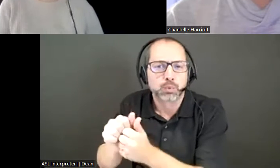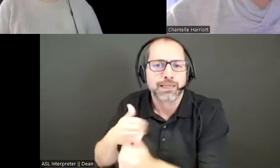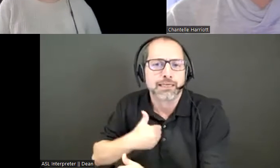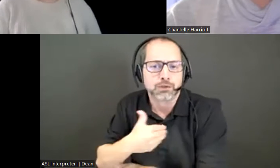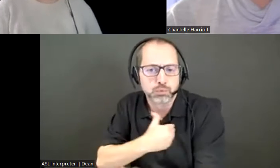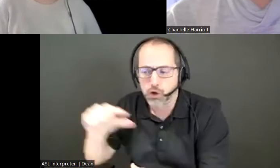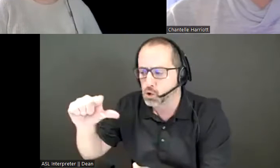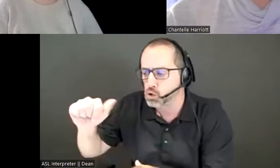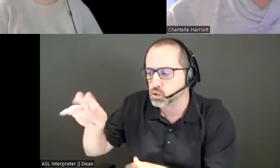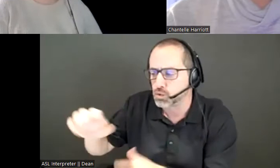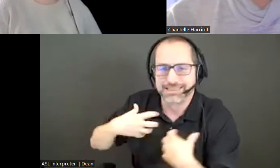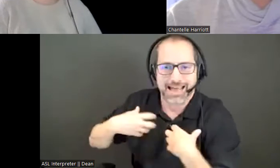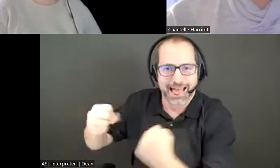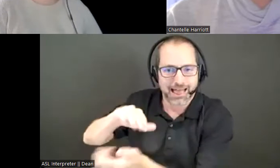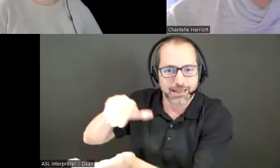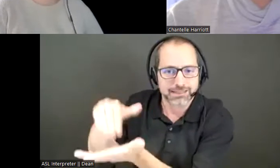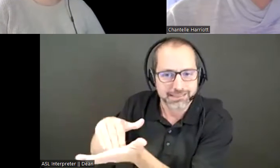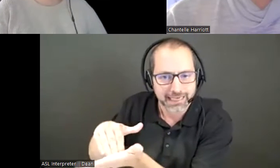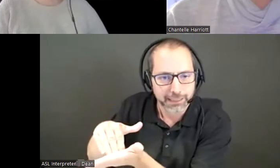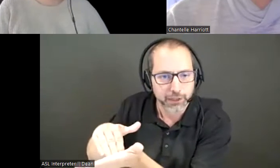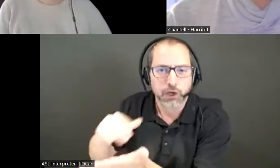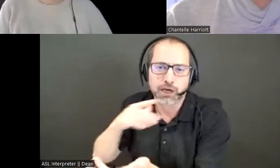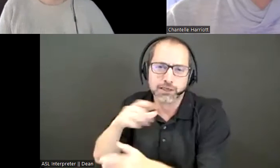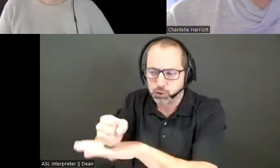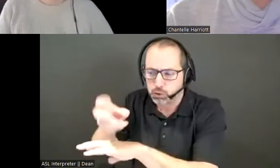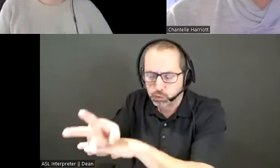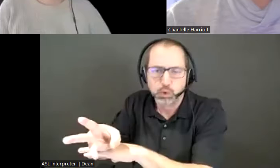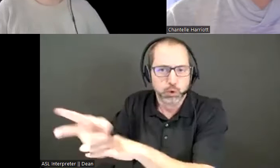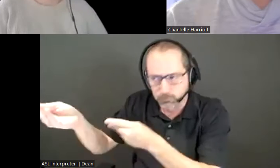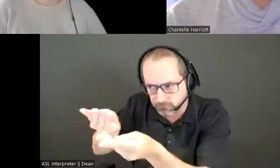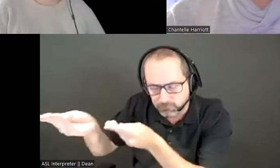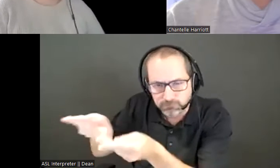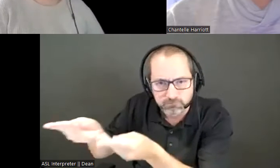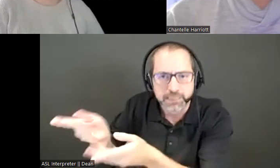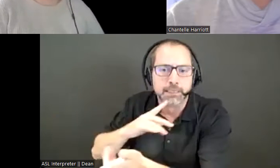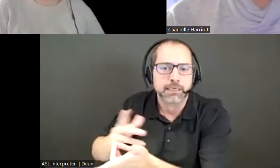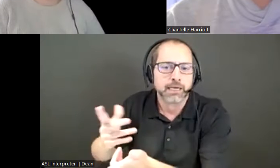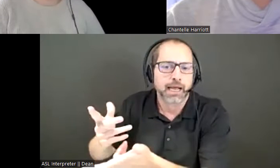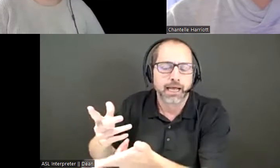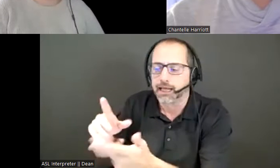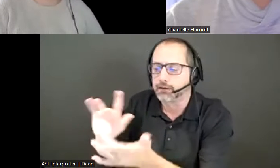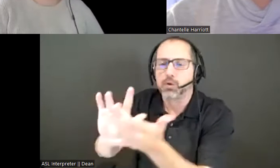Health Centre as an assess and restore social worker, and also in the remote care monitoring